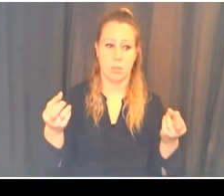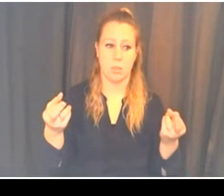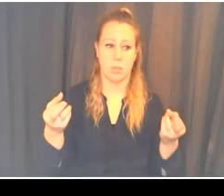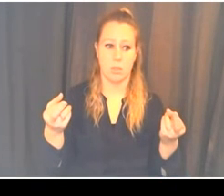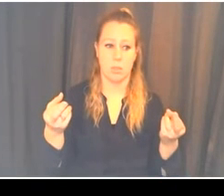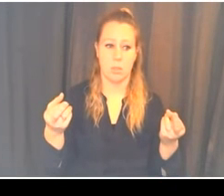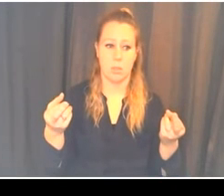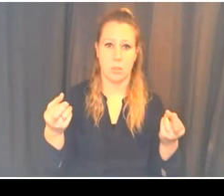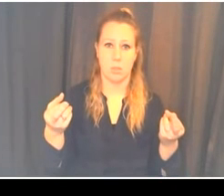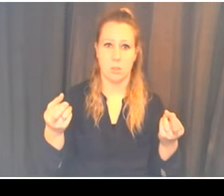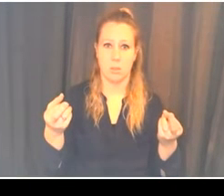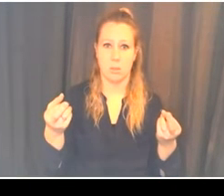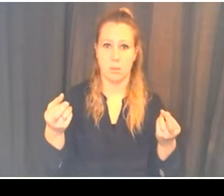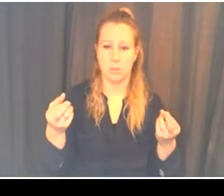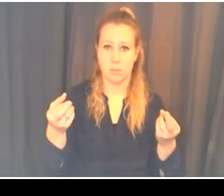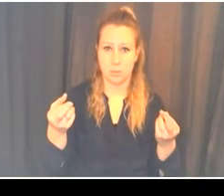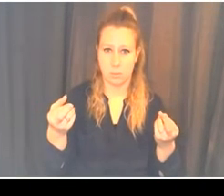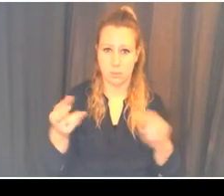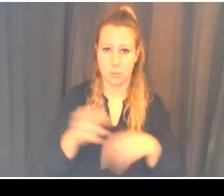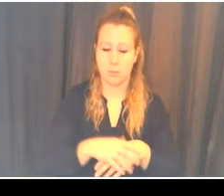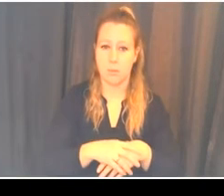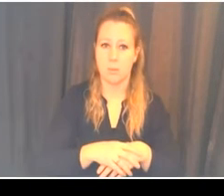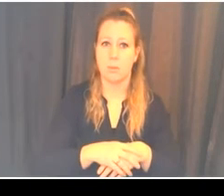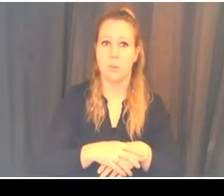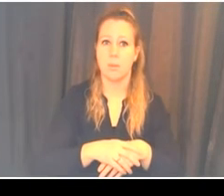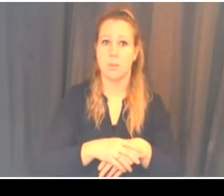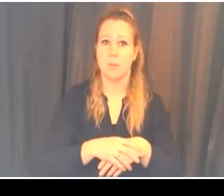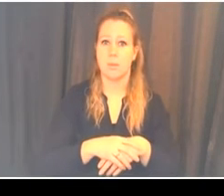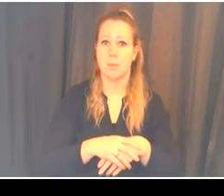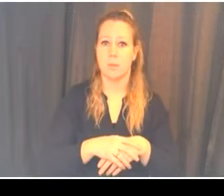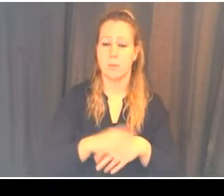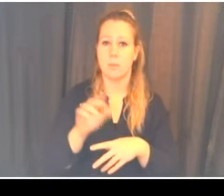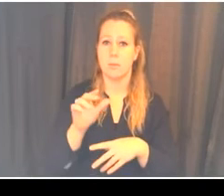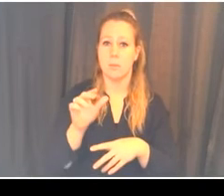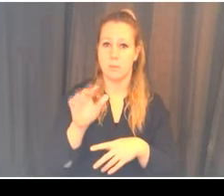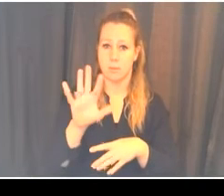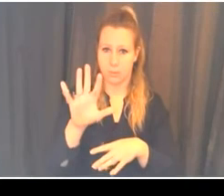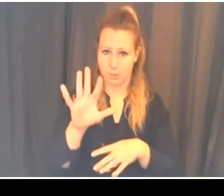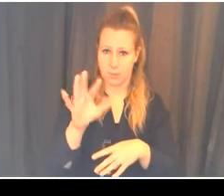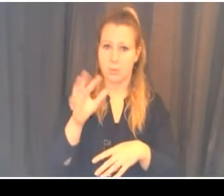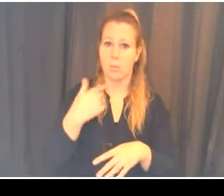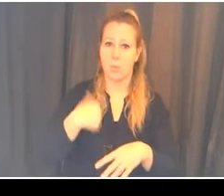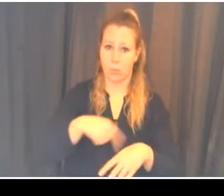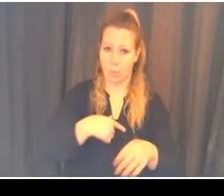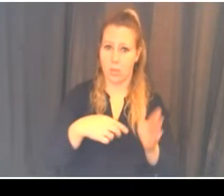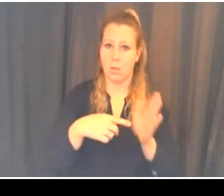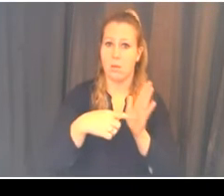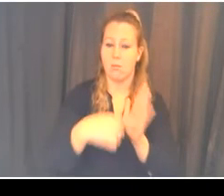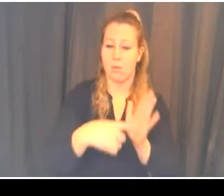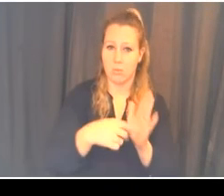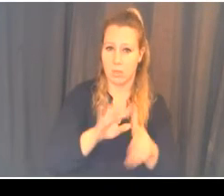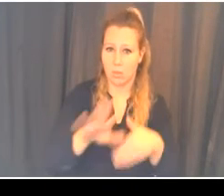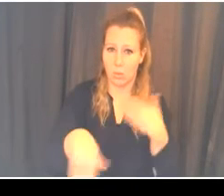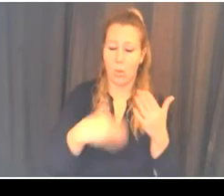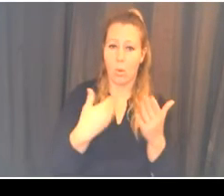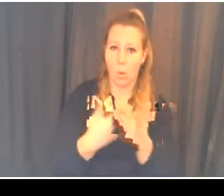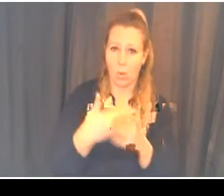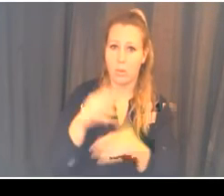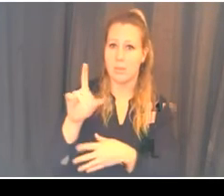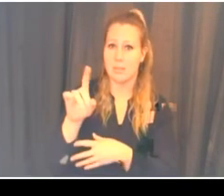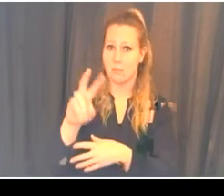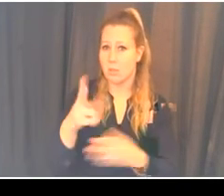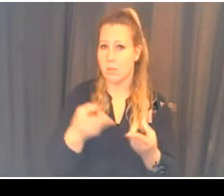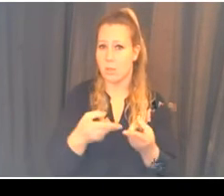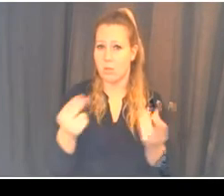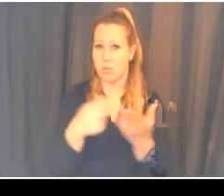you and share some important lessons and takeaways from our Frontline work at U during the covid-19 outbreak that being said I do